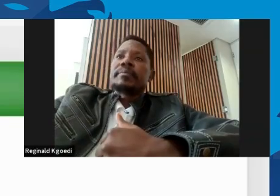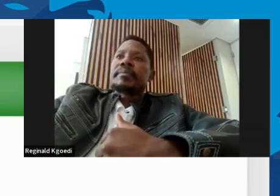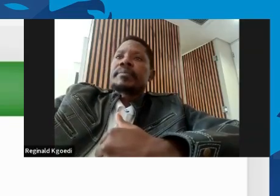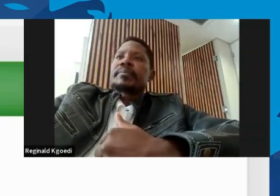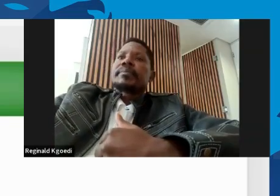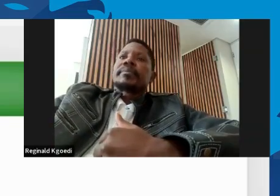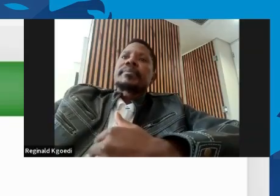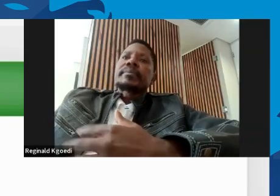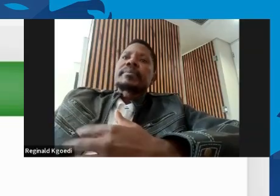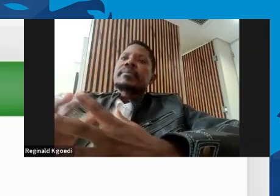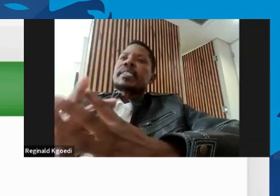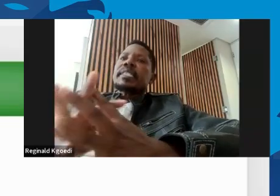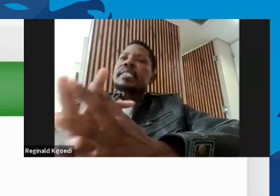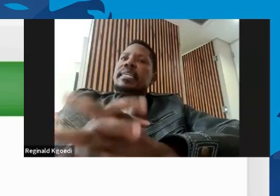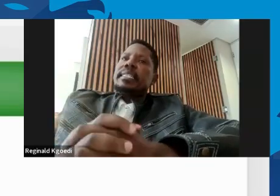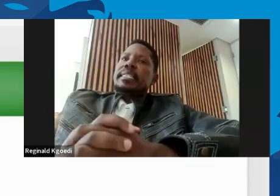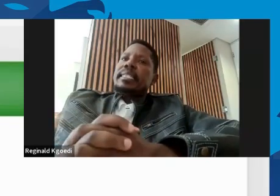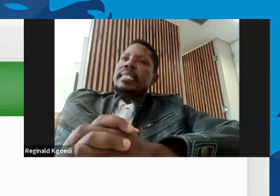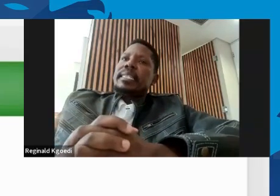generation.